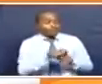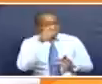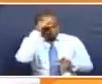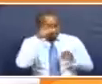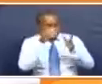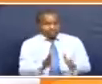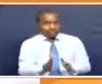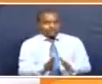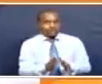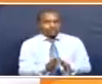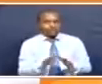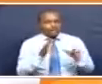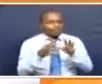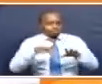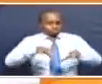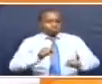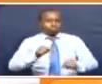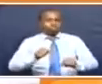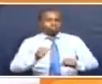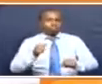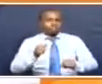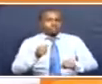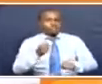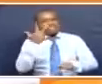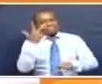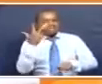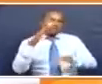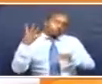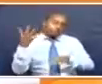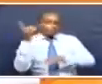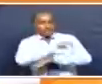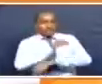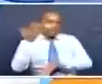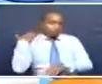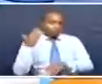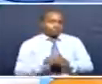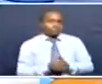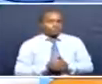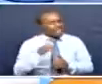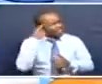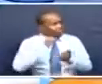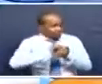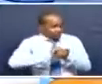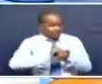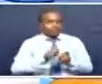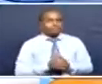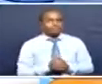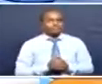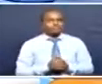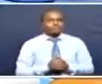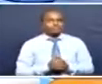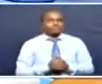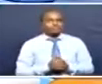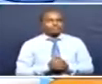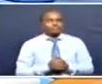if not 4 days ago, maybe it's 3 days ago. Or Friday, probably, was it? I think it was Friday. Mm-hmm. I'll really